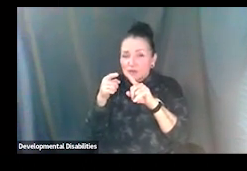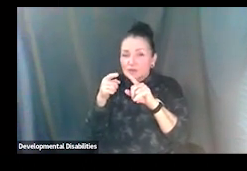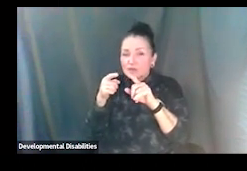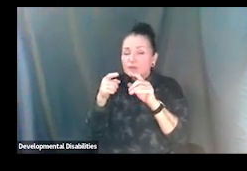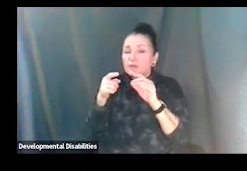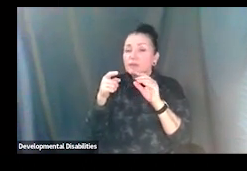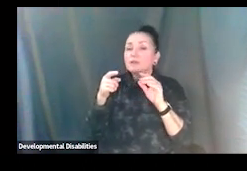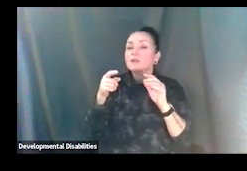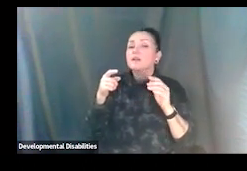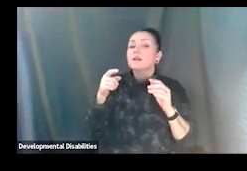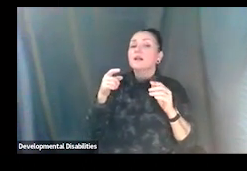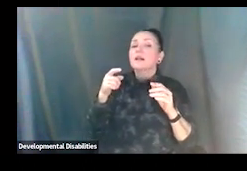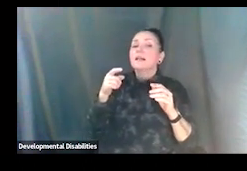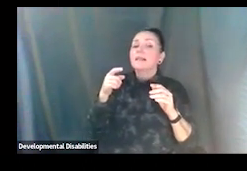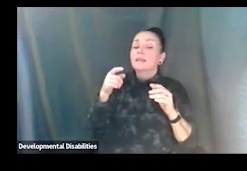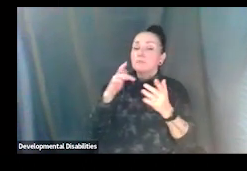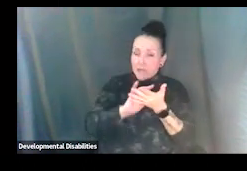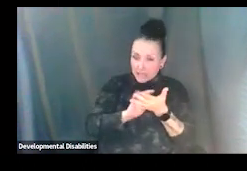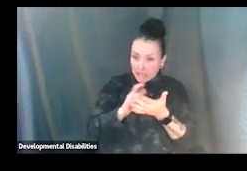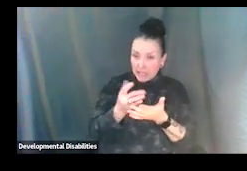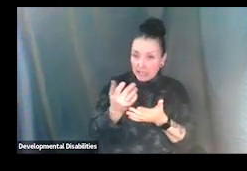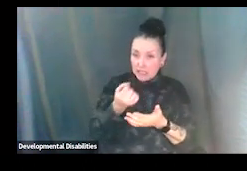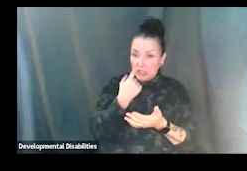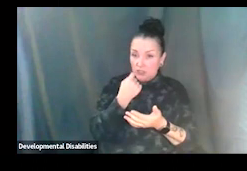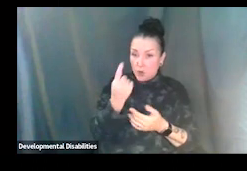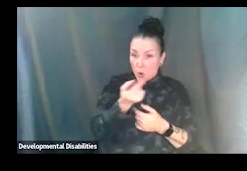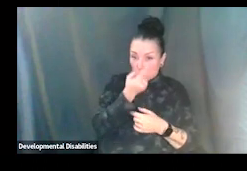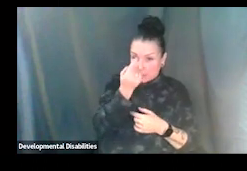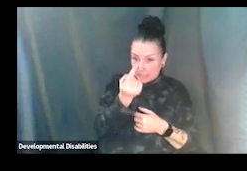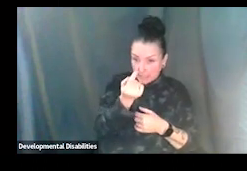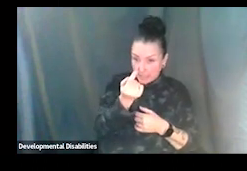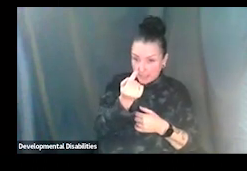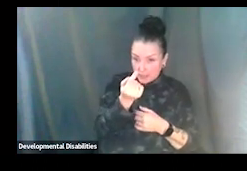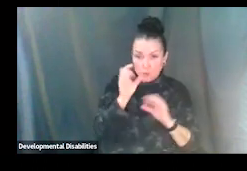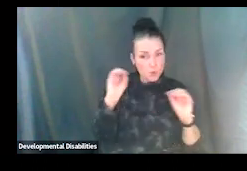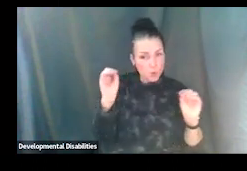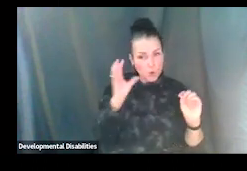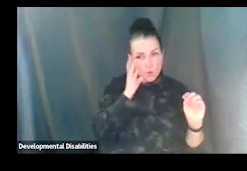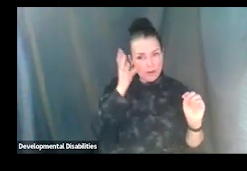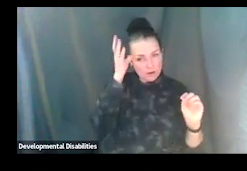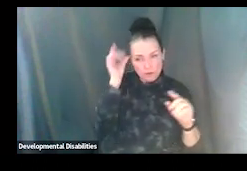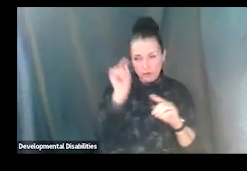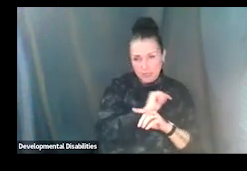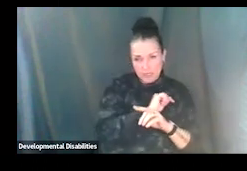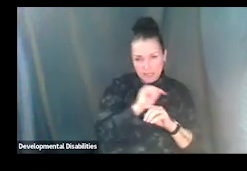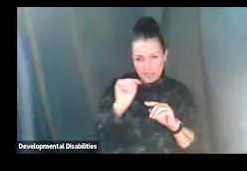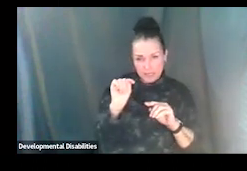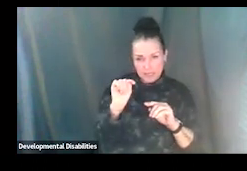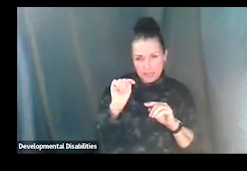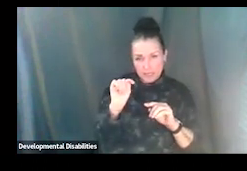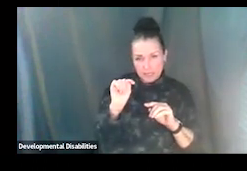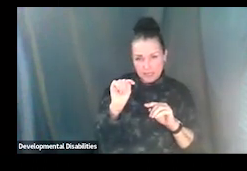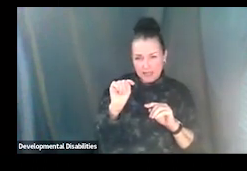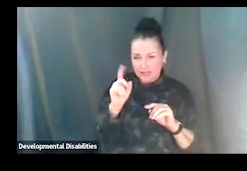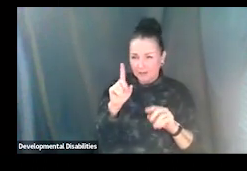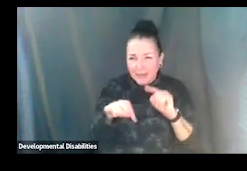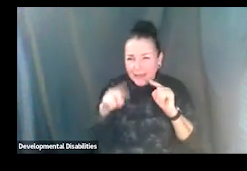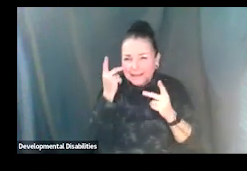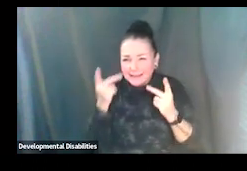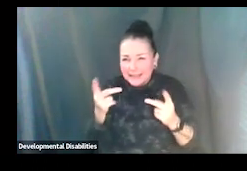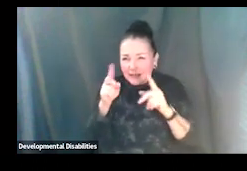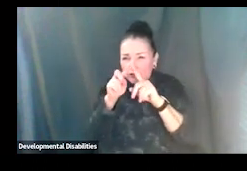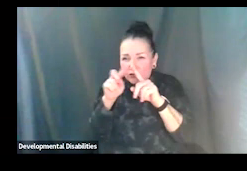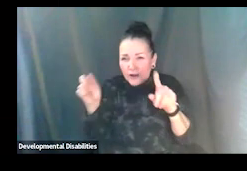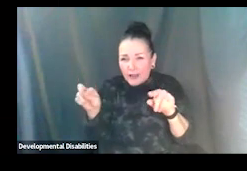or Strattera, there was no parent training involved. And then it's covering up a triangle, which was atomoxetine or